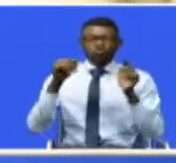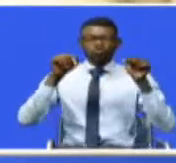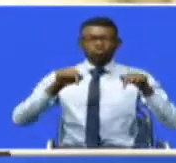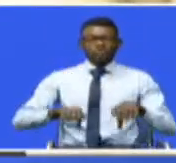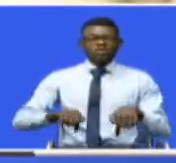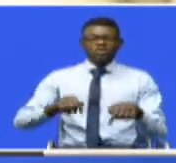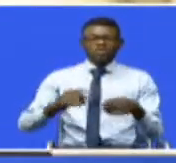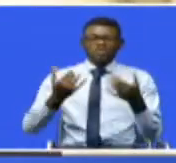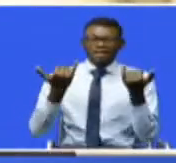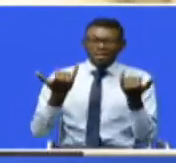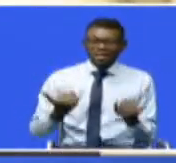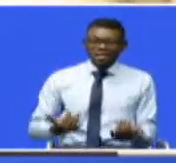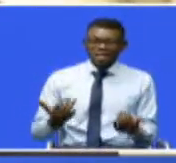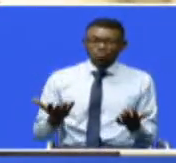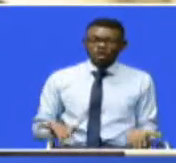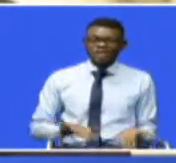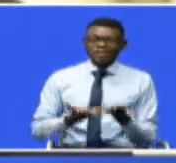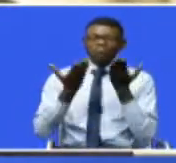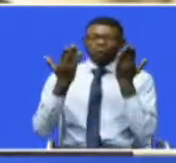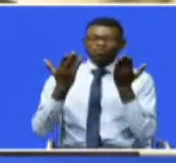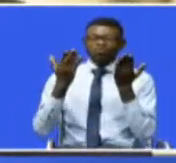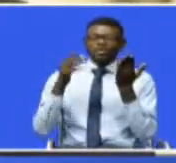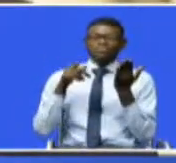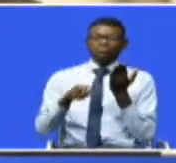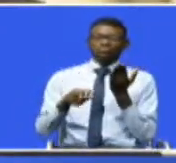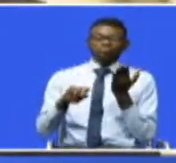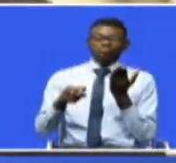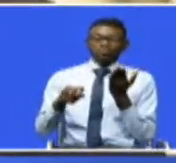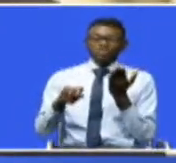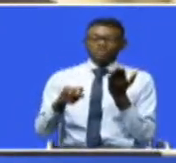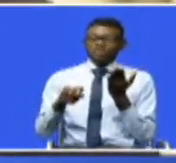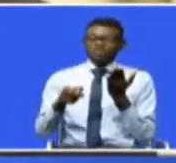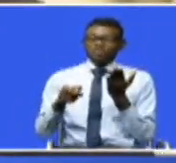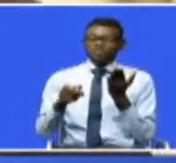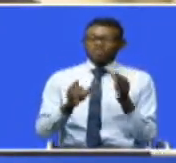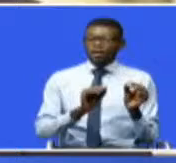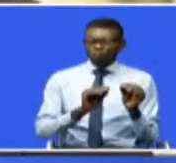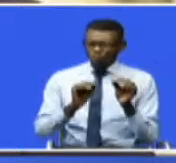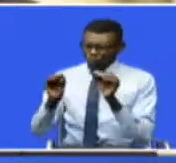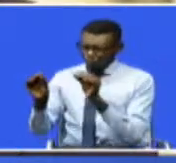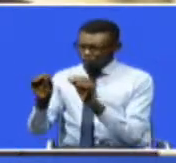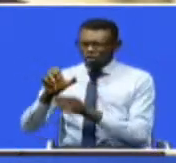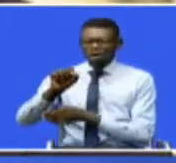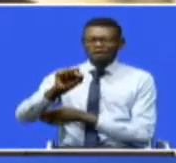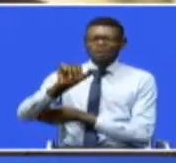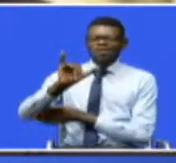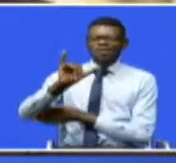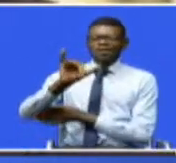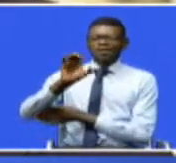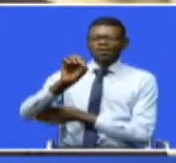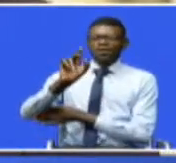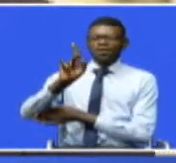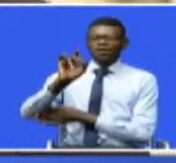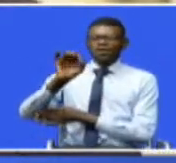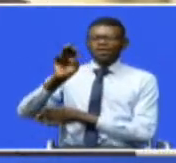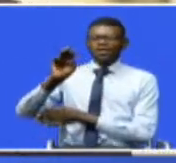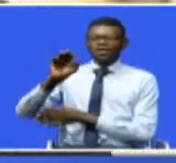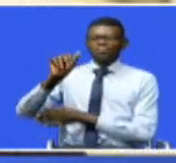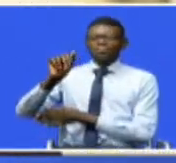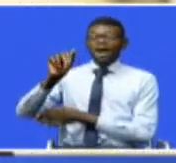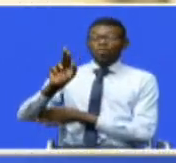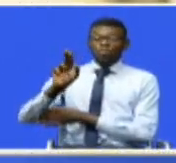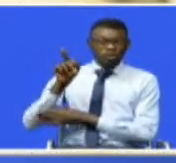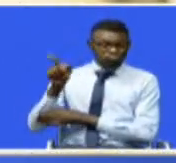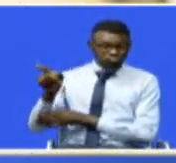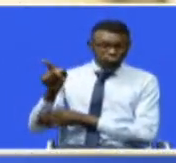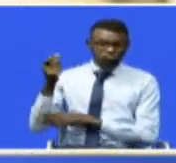revamping this line from here to Siokimayo, which is the terminal for SGR. And